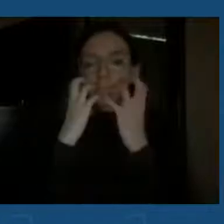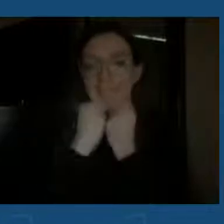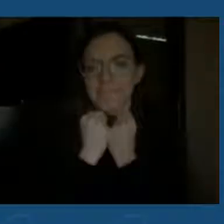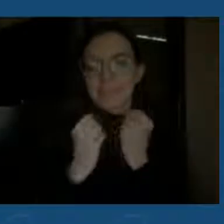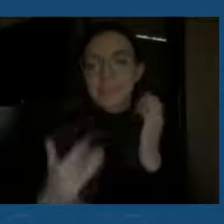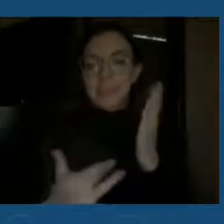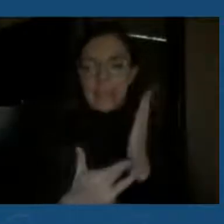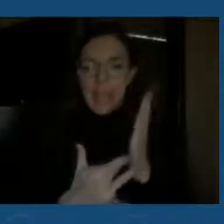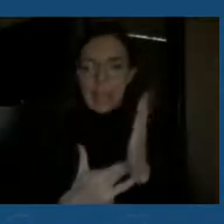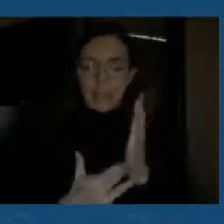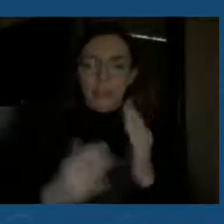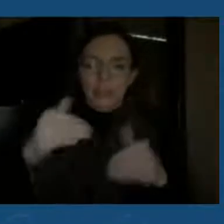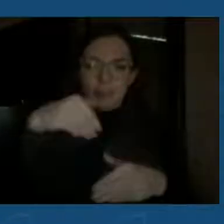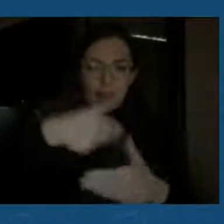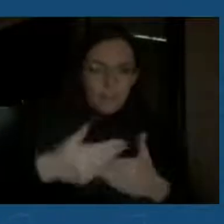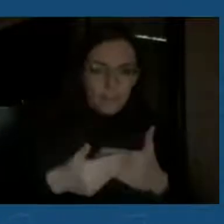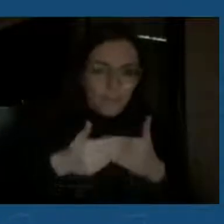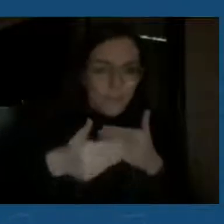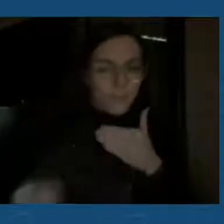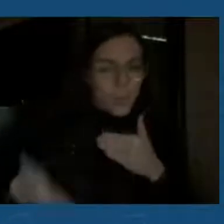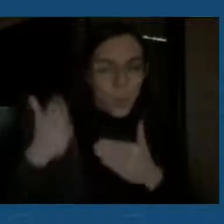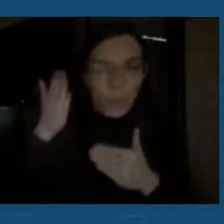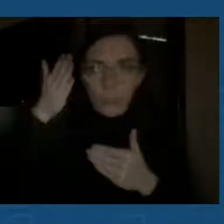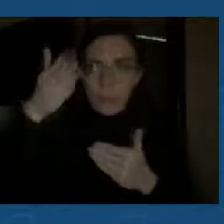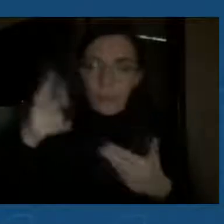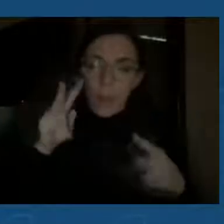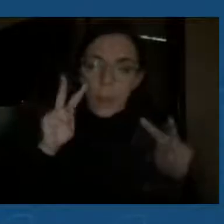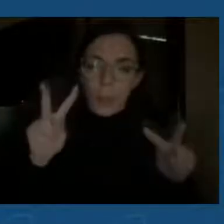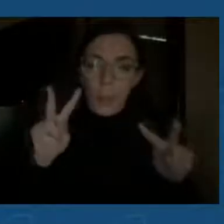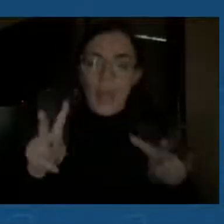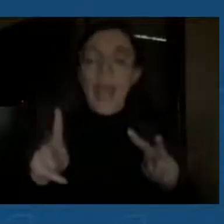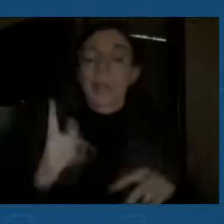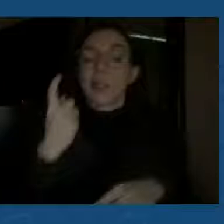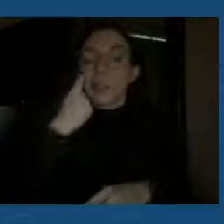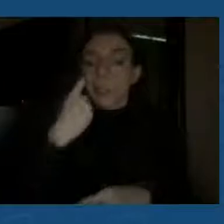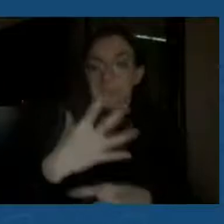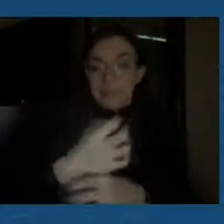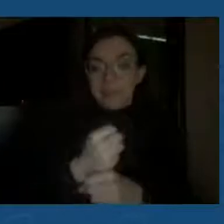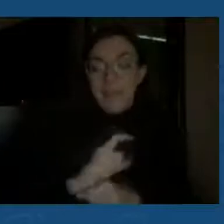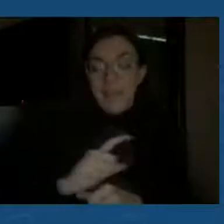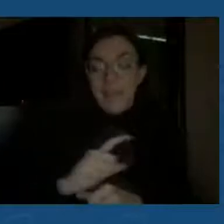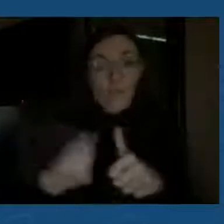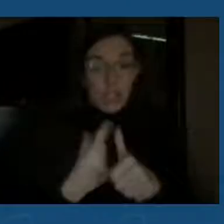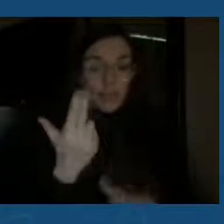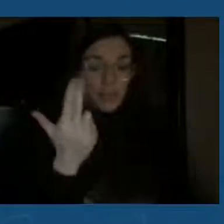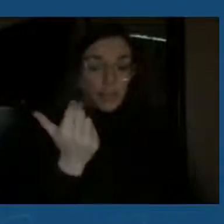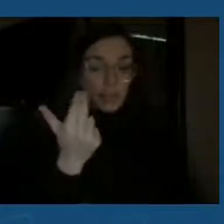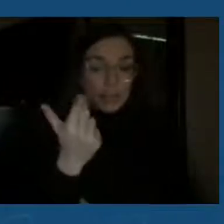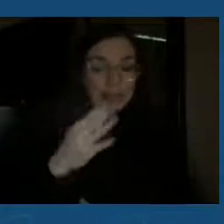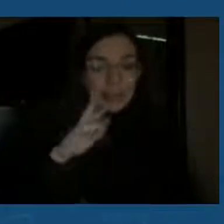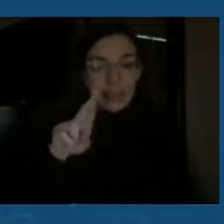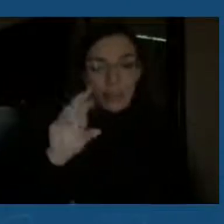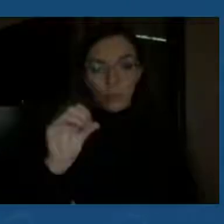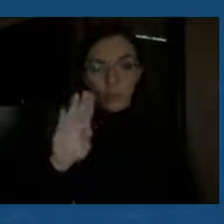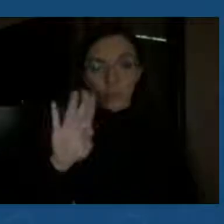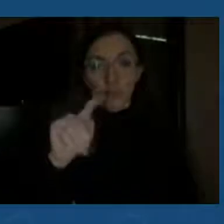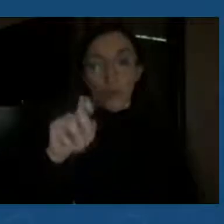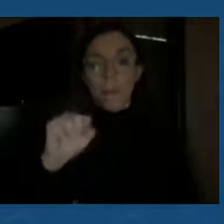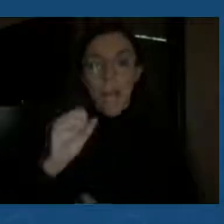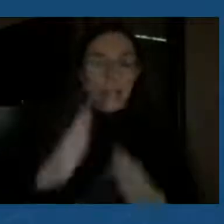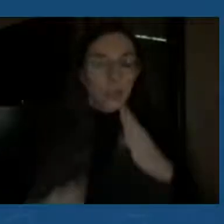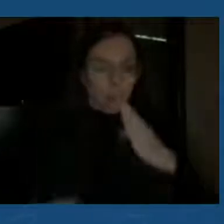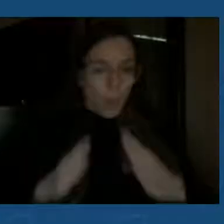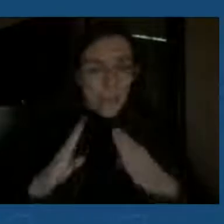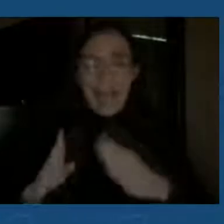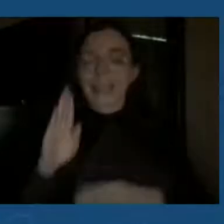in a forward-looking way. We have just received the first of 13 robots that will support our frontline